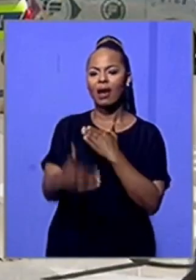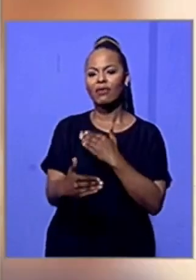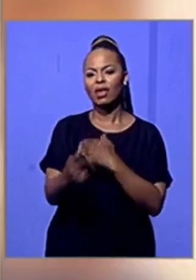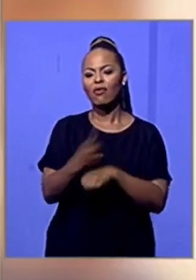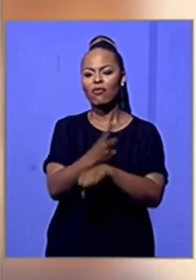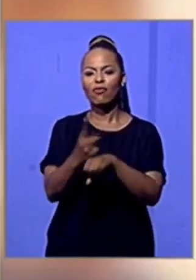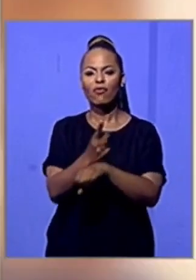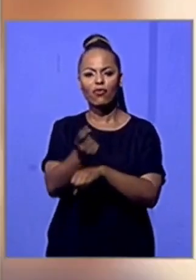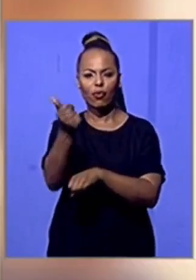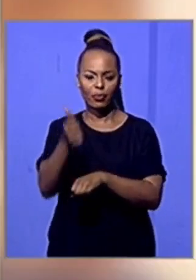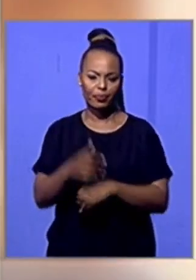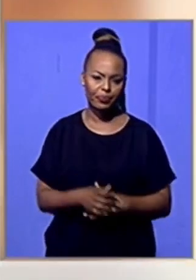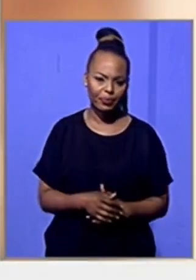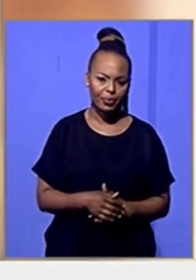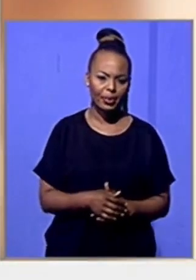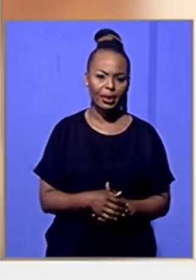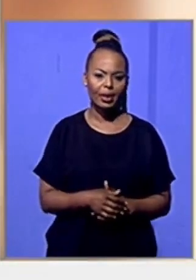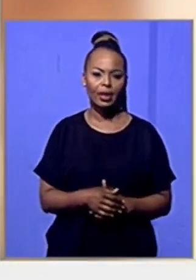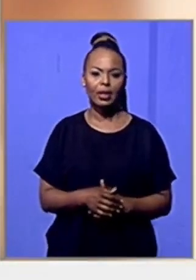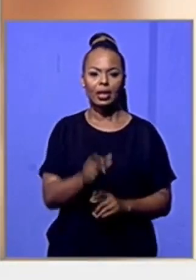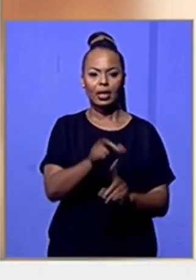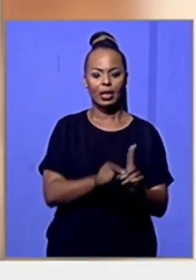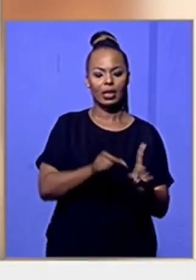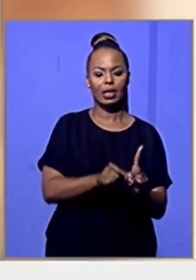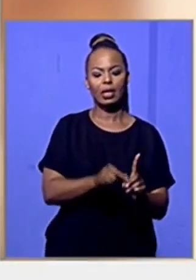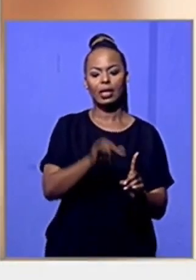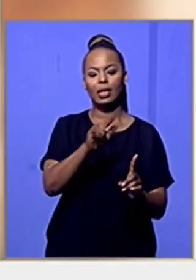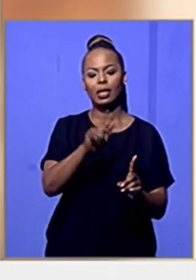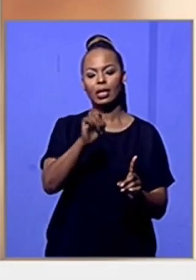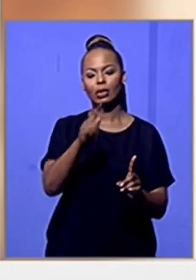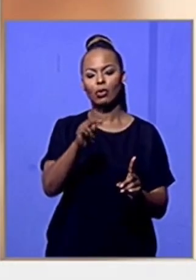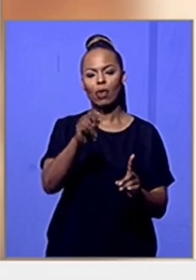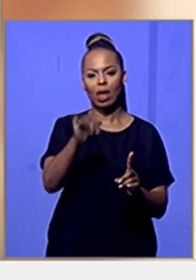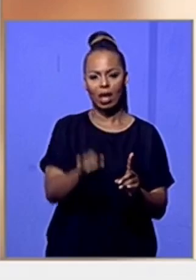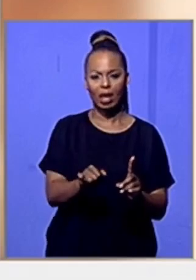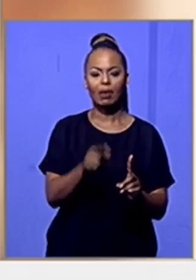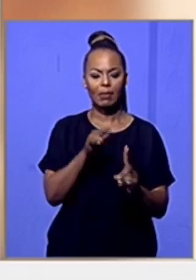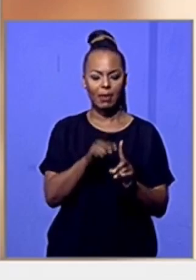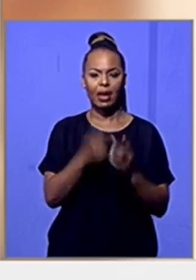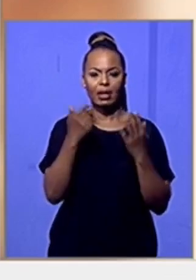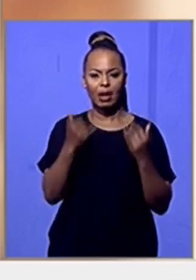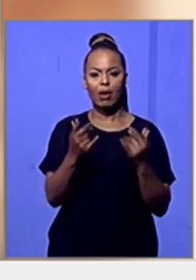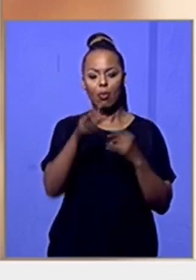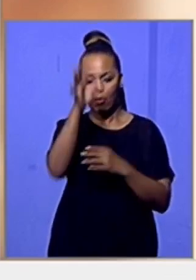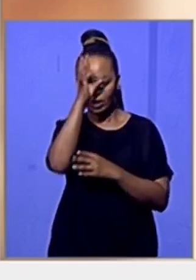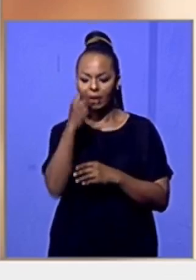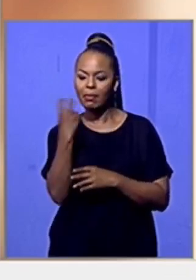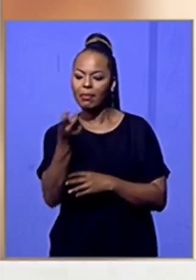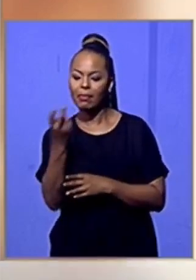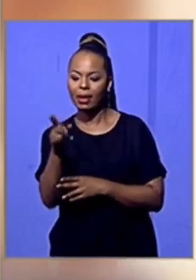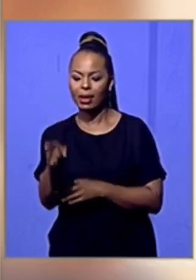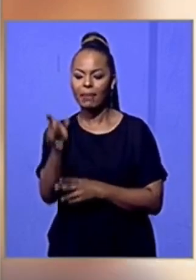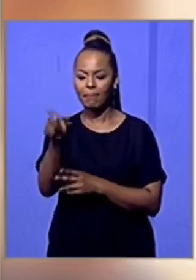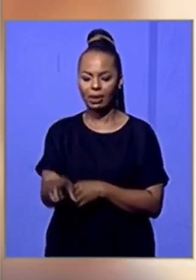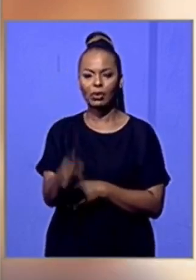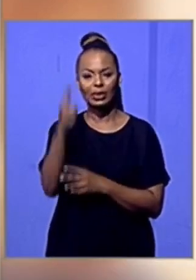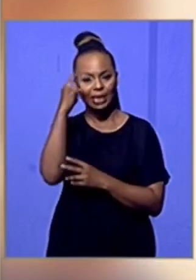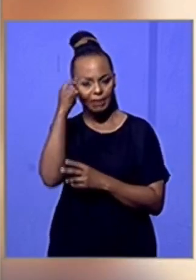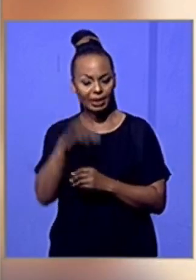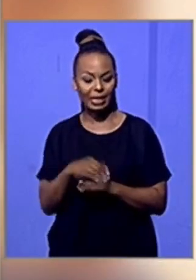mmalwa. Provincial Commissioner General Otola activated and mobilized all police resources in search of the armed suspect.